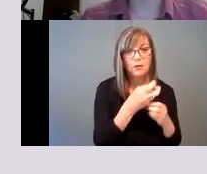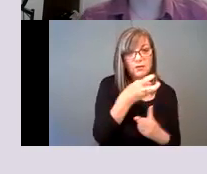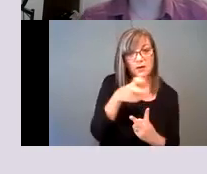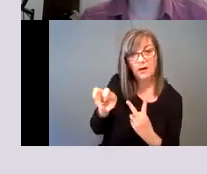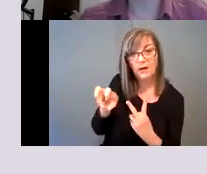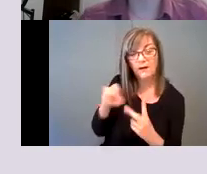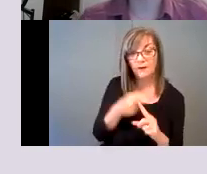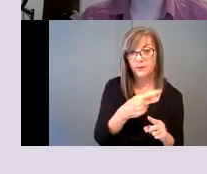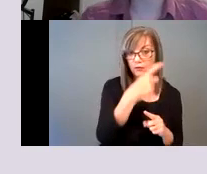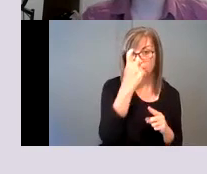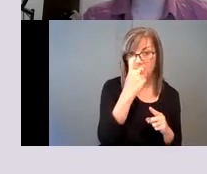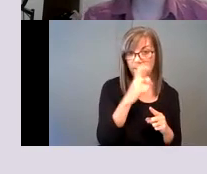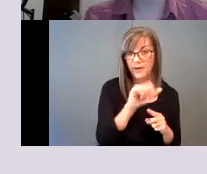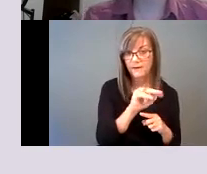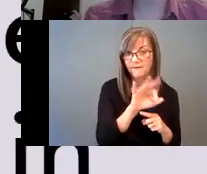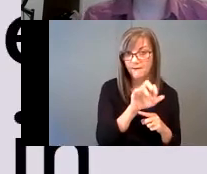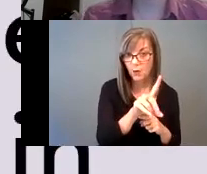to healing-centered engagement.